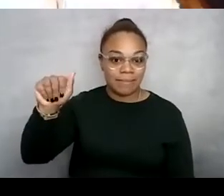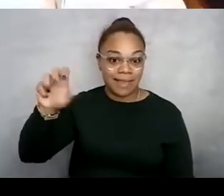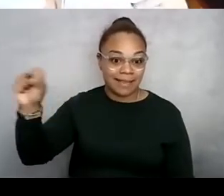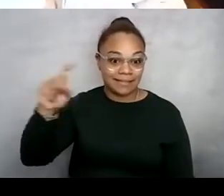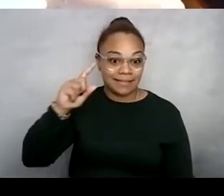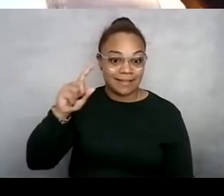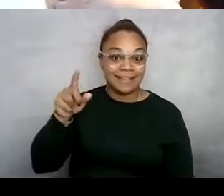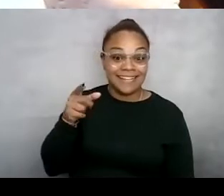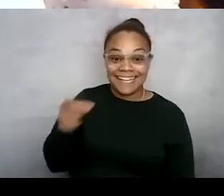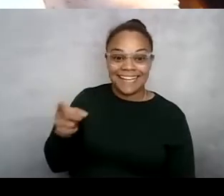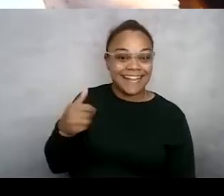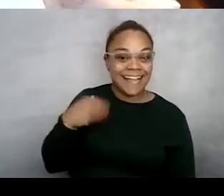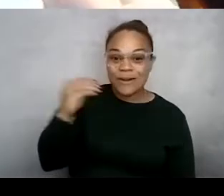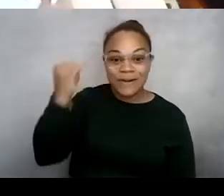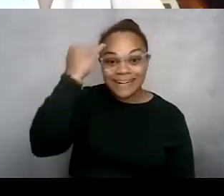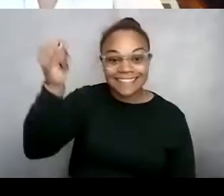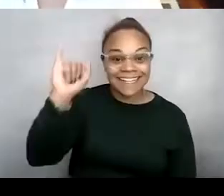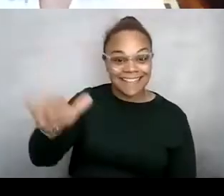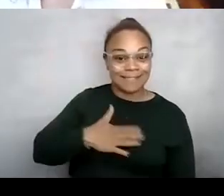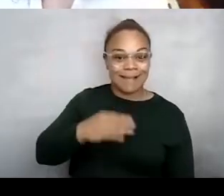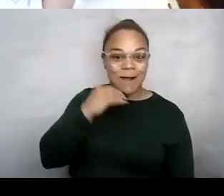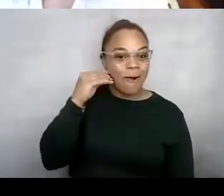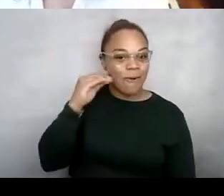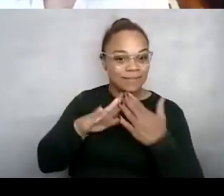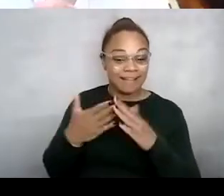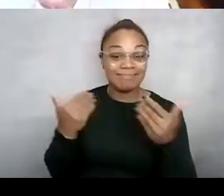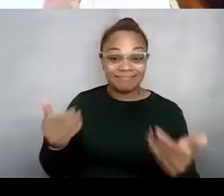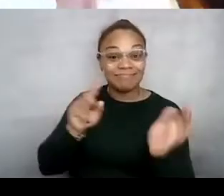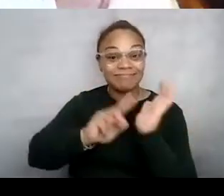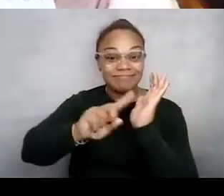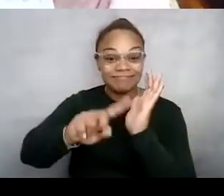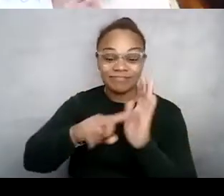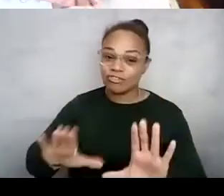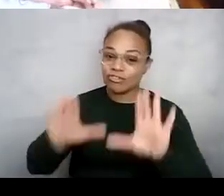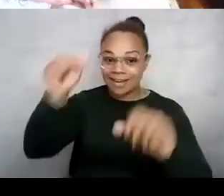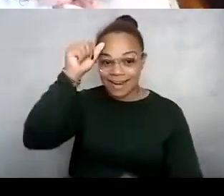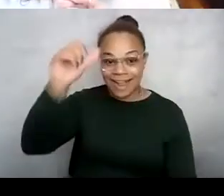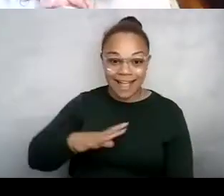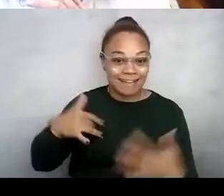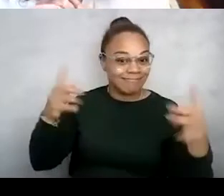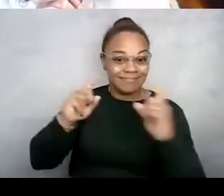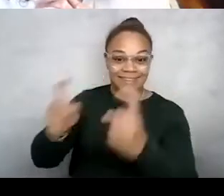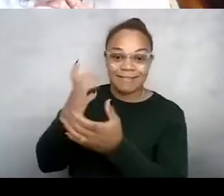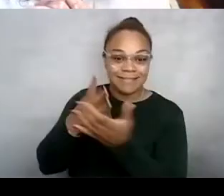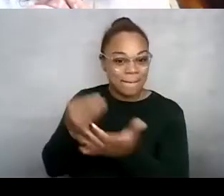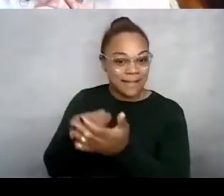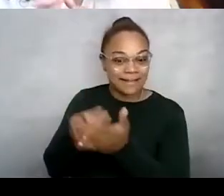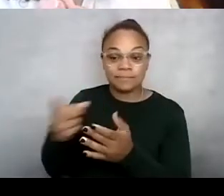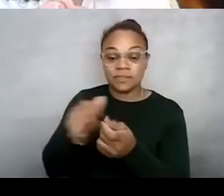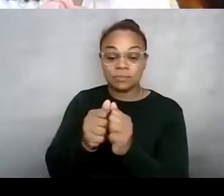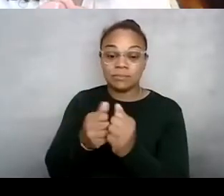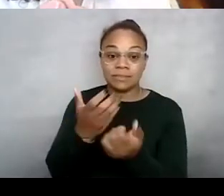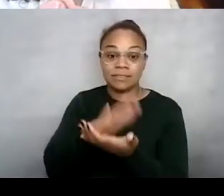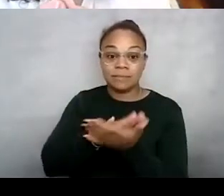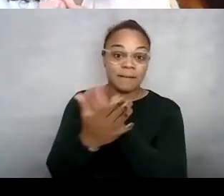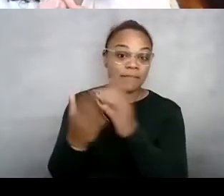had no idea that this was my hometown. And so look him up. He's a great guy. I gave him some money, and he is running to be the first